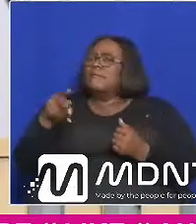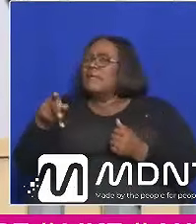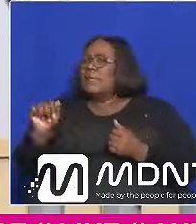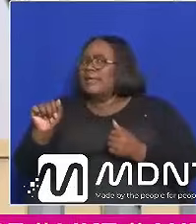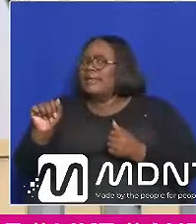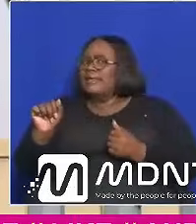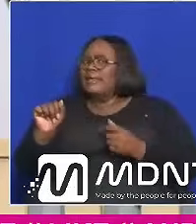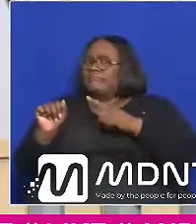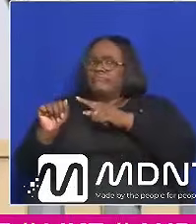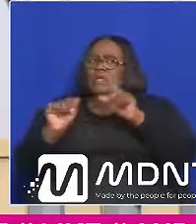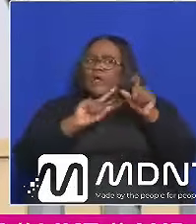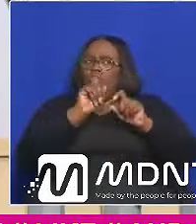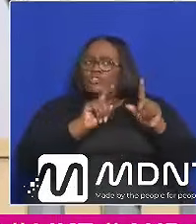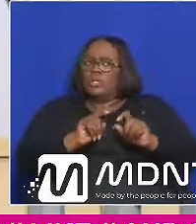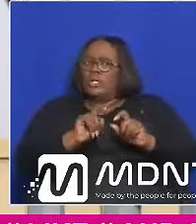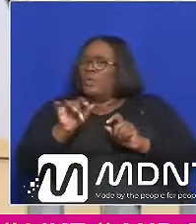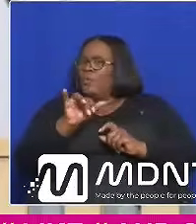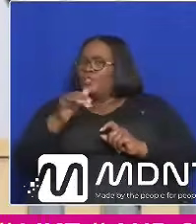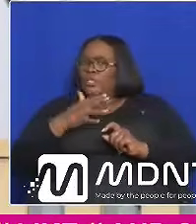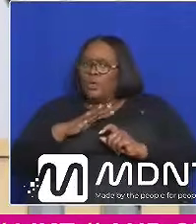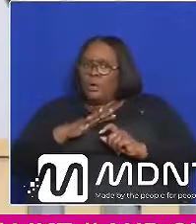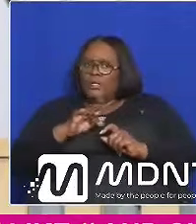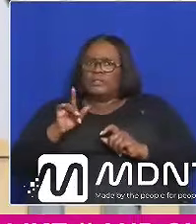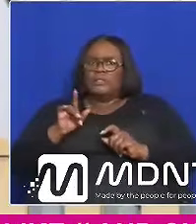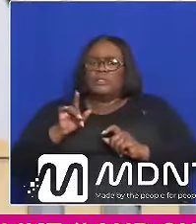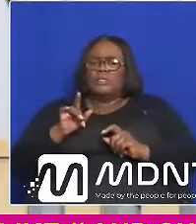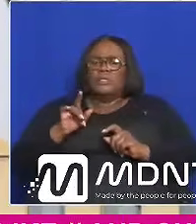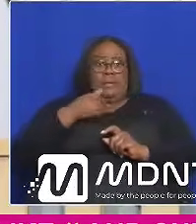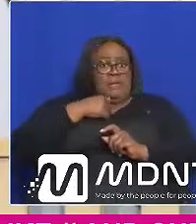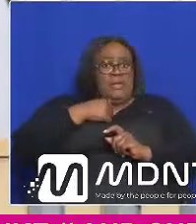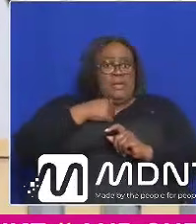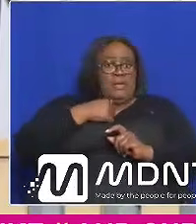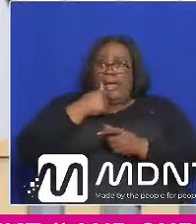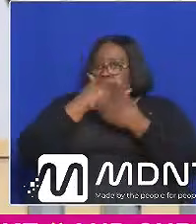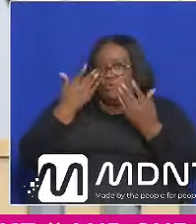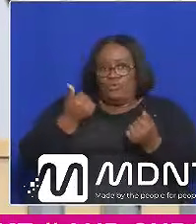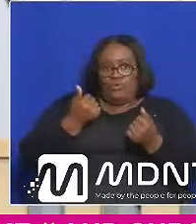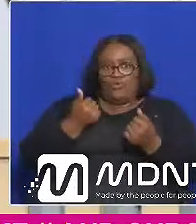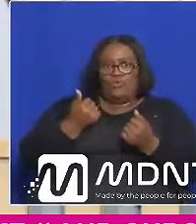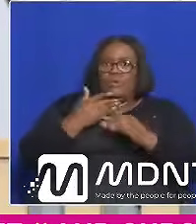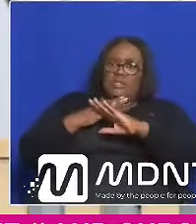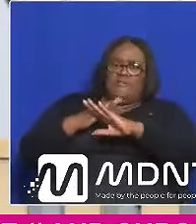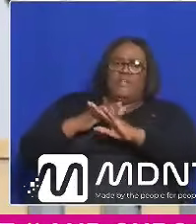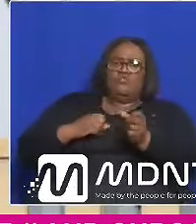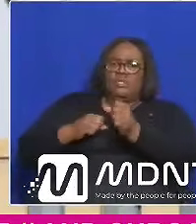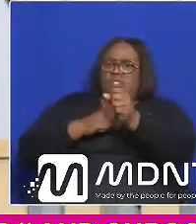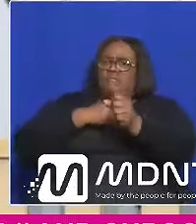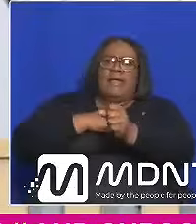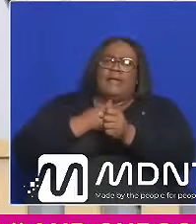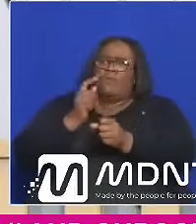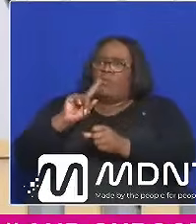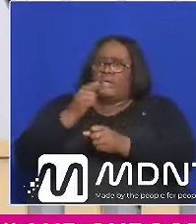want to ask or what is their approach. Even myself, you do not know what is my defense strategy. So it's a number of things